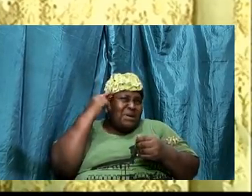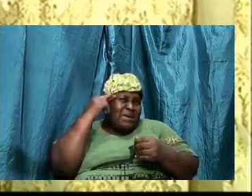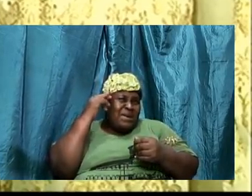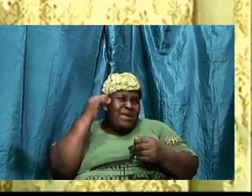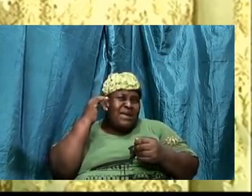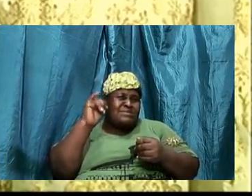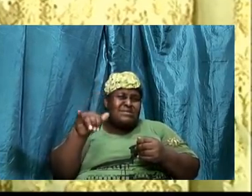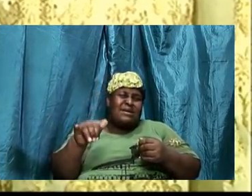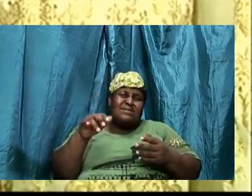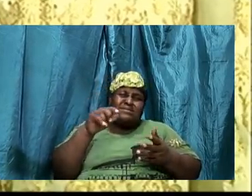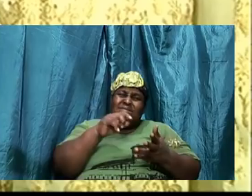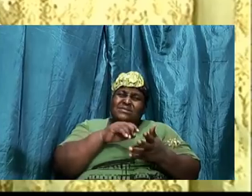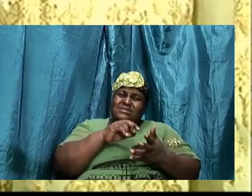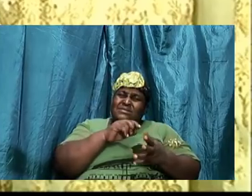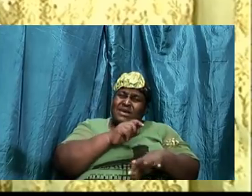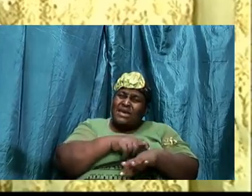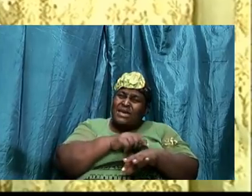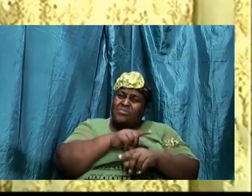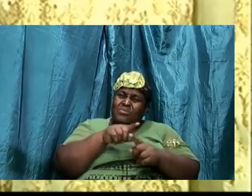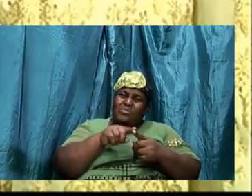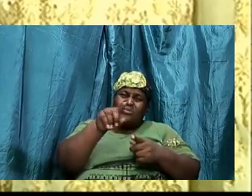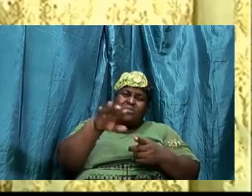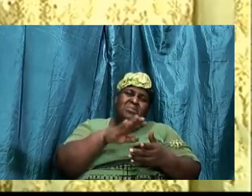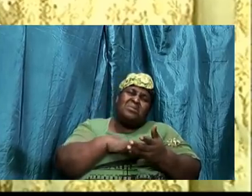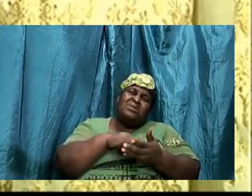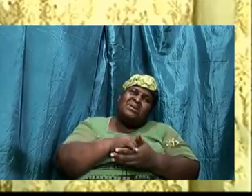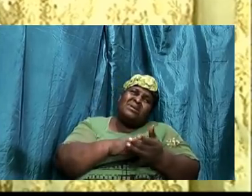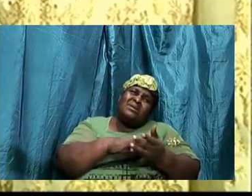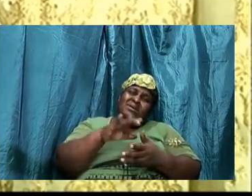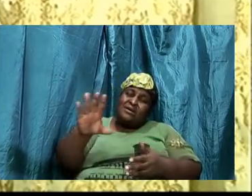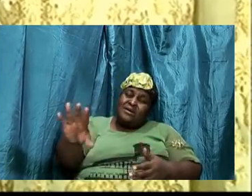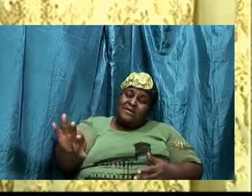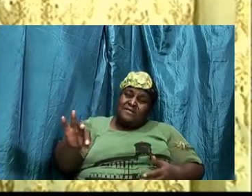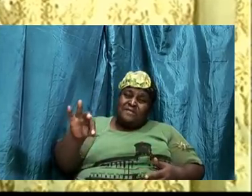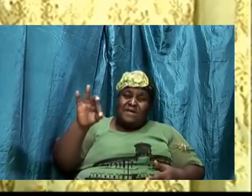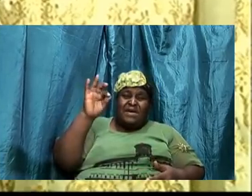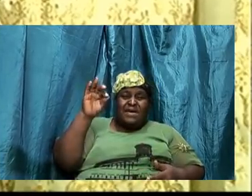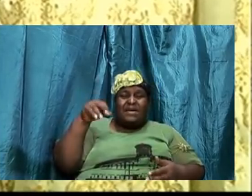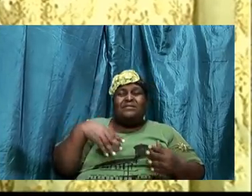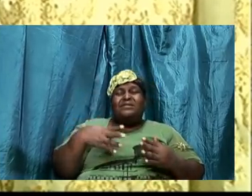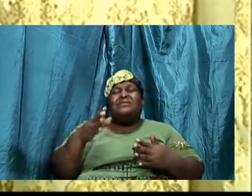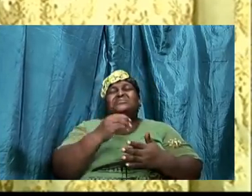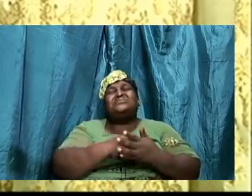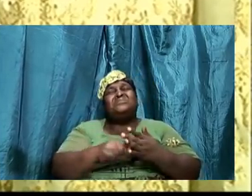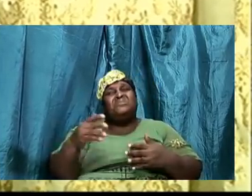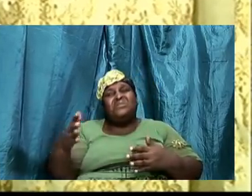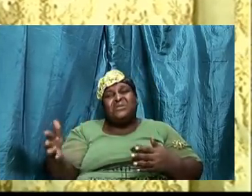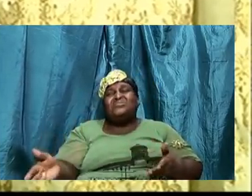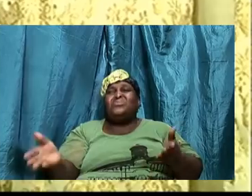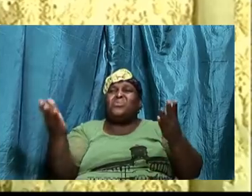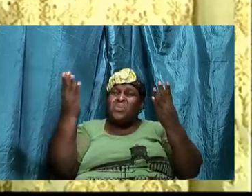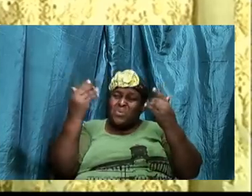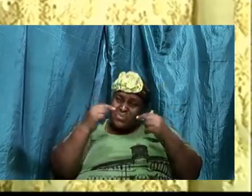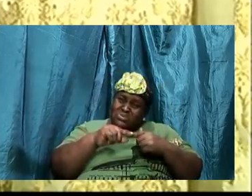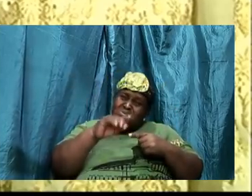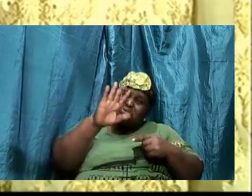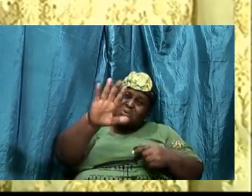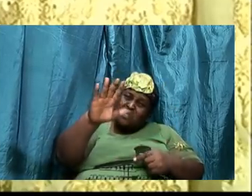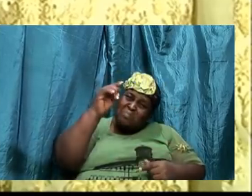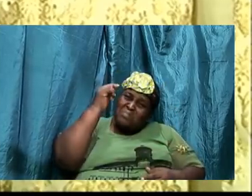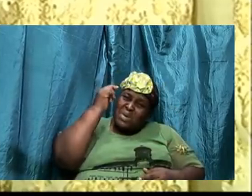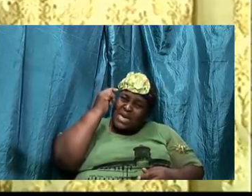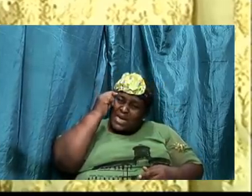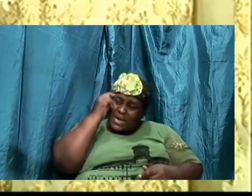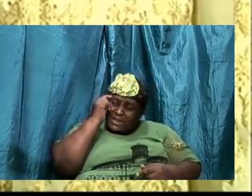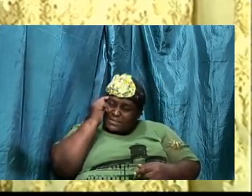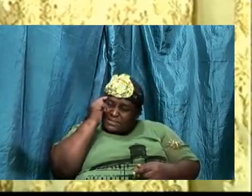weak spiritually that you find out that there are some things that would come to you that would not normally